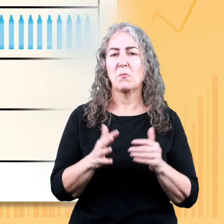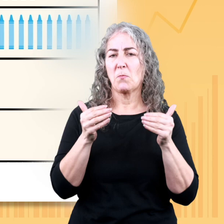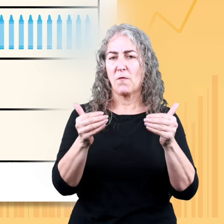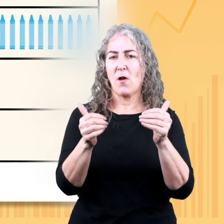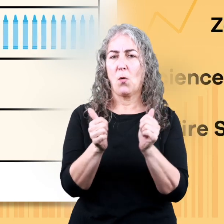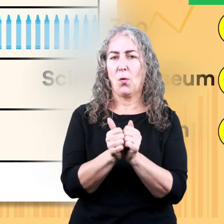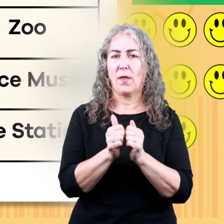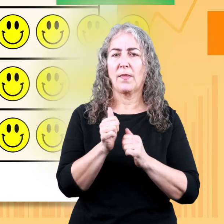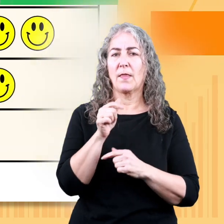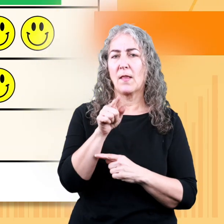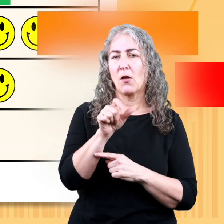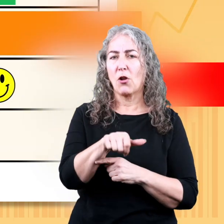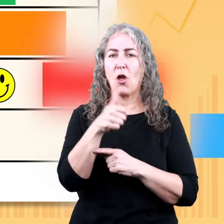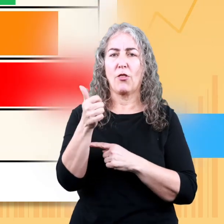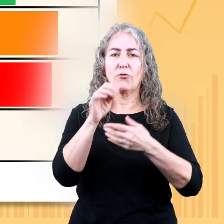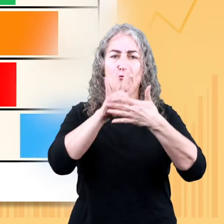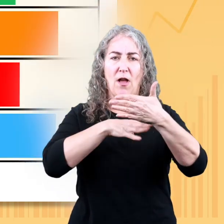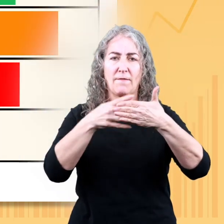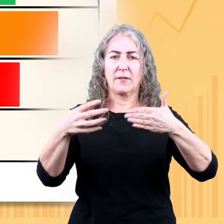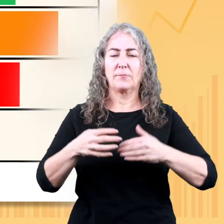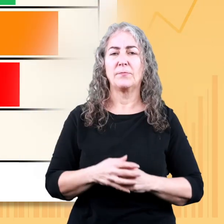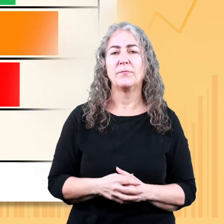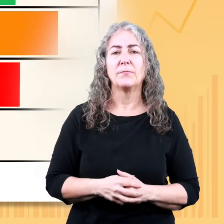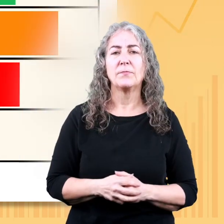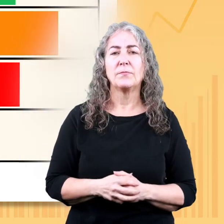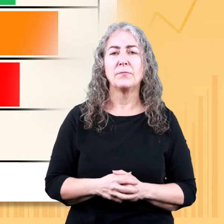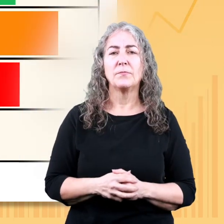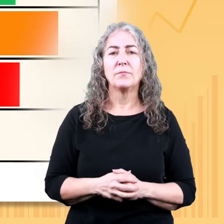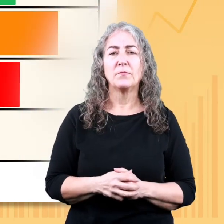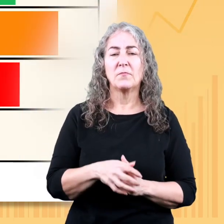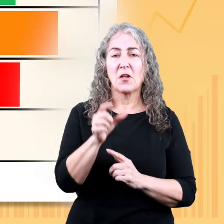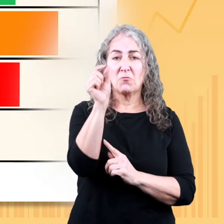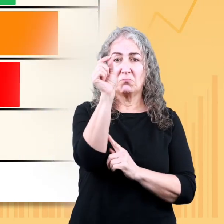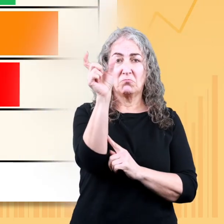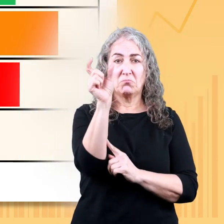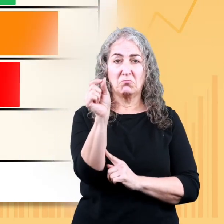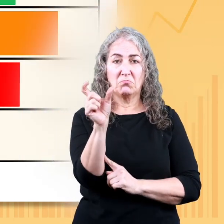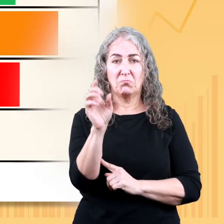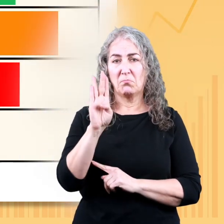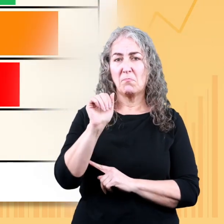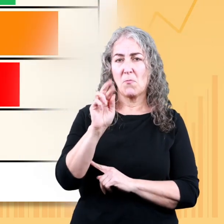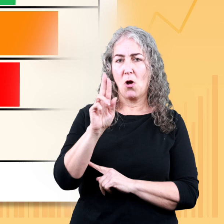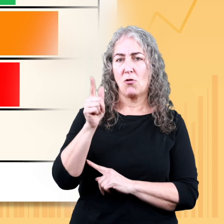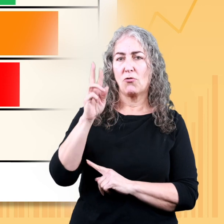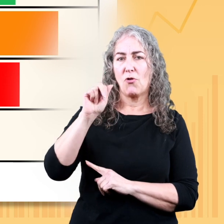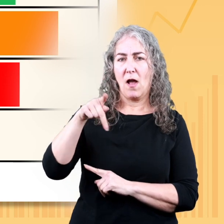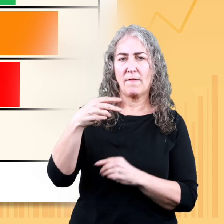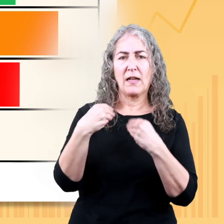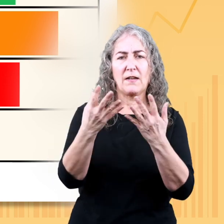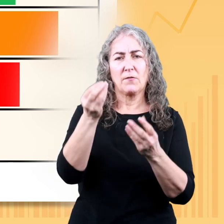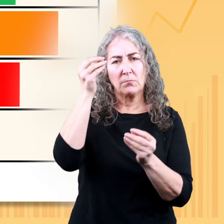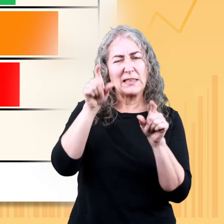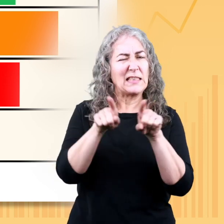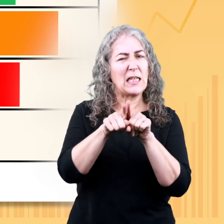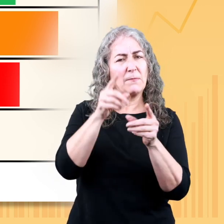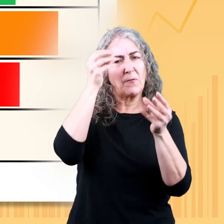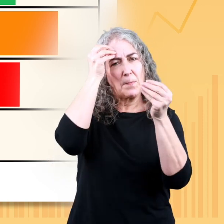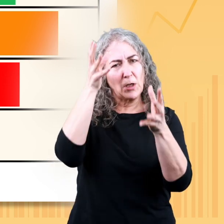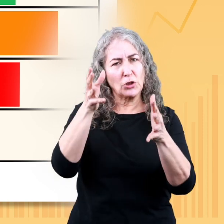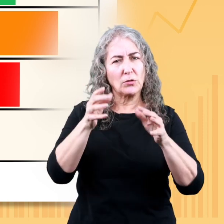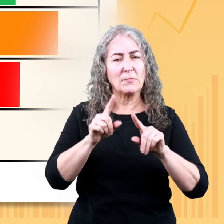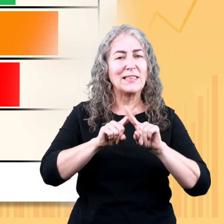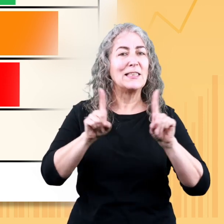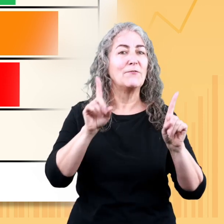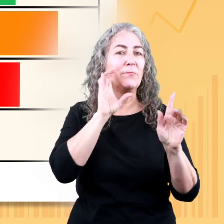Let's move on to another type of graph. Bar graphs. This bar graph is giving us the same